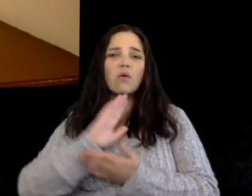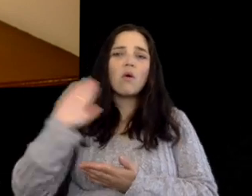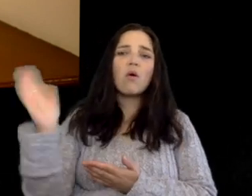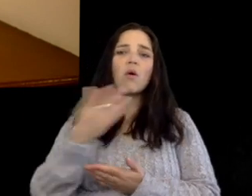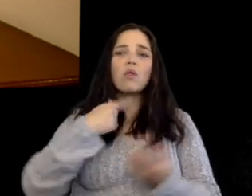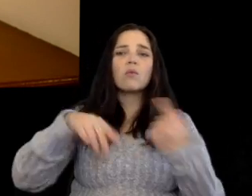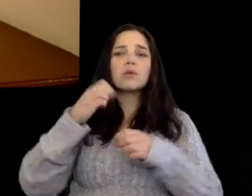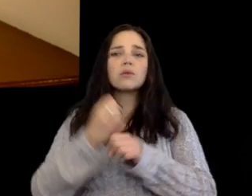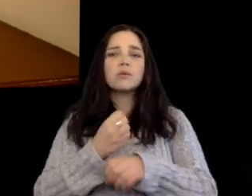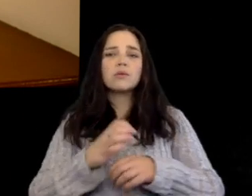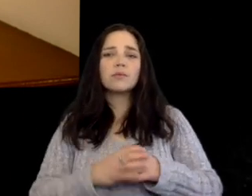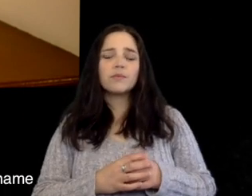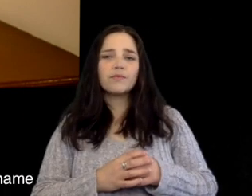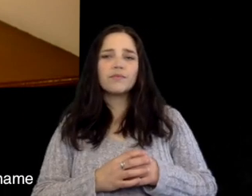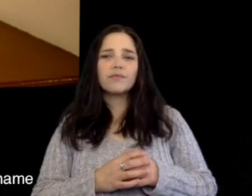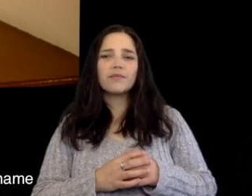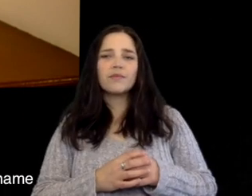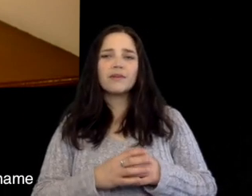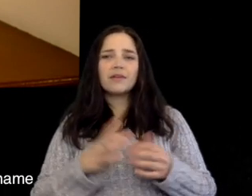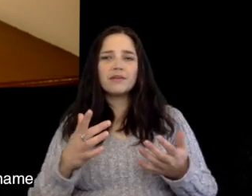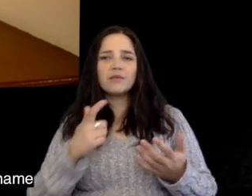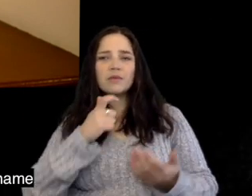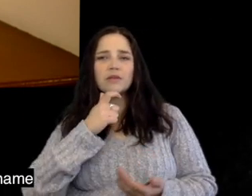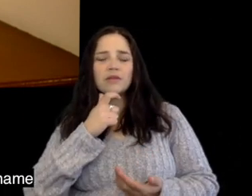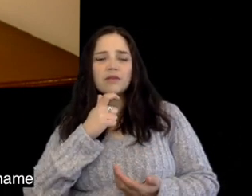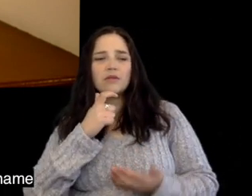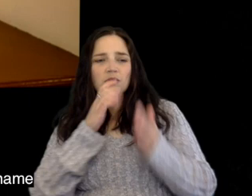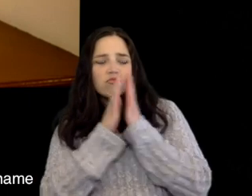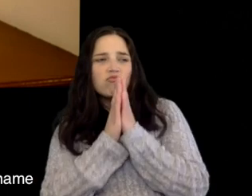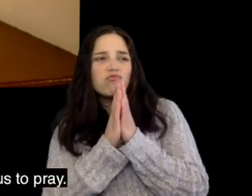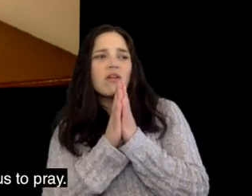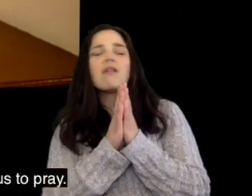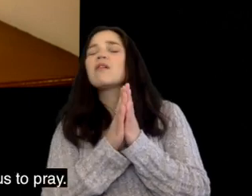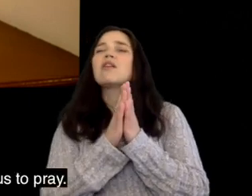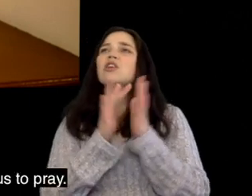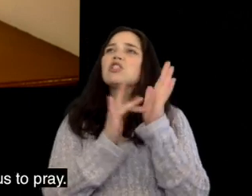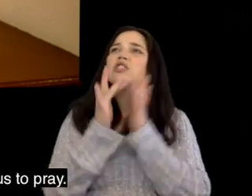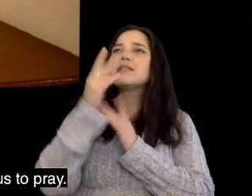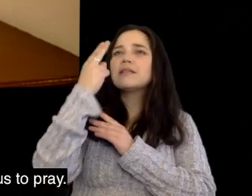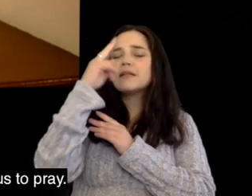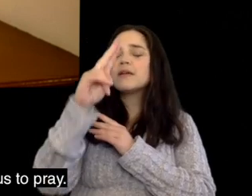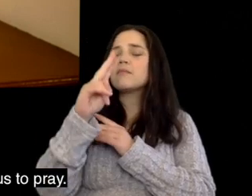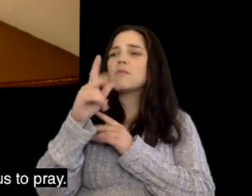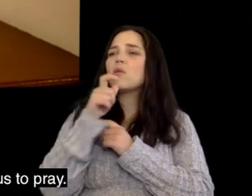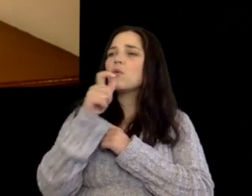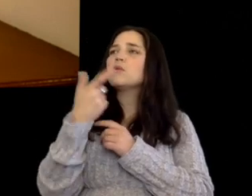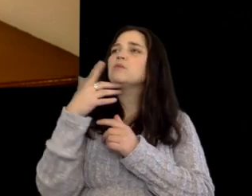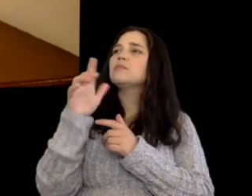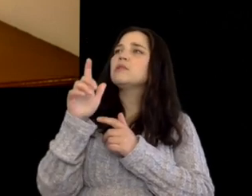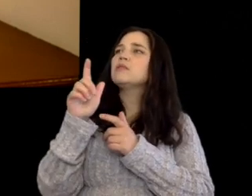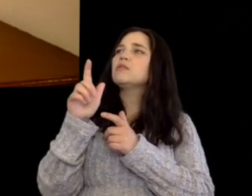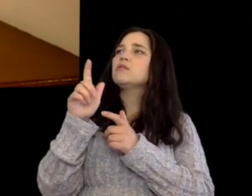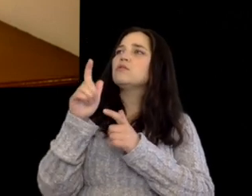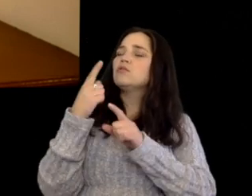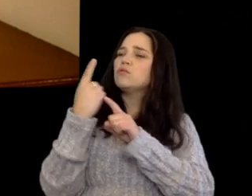in all that we do. As we pray in Jesus' name, the words that he taught us to pray.